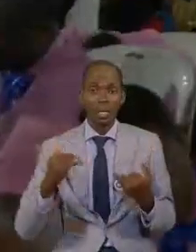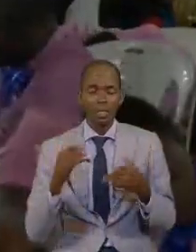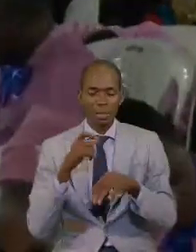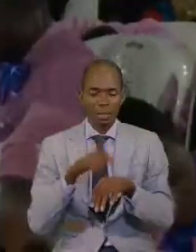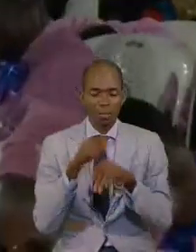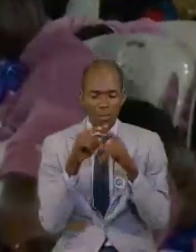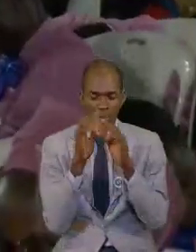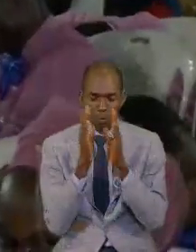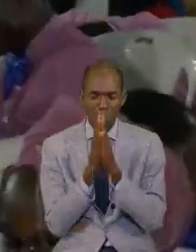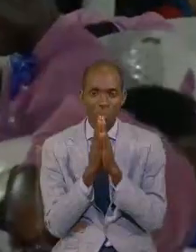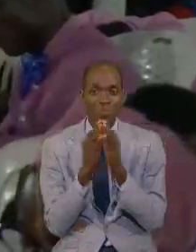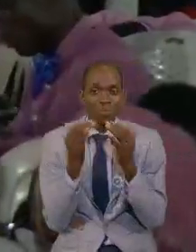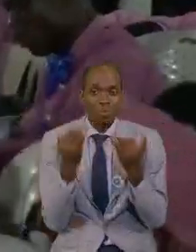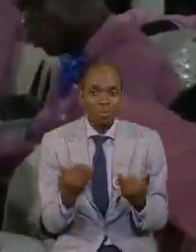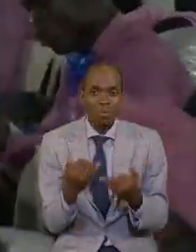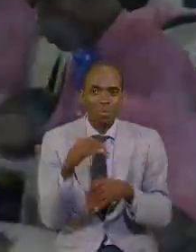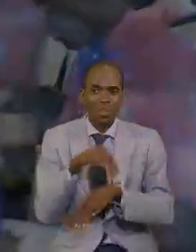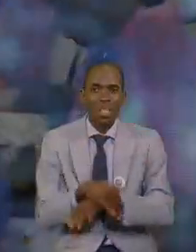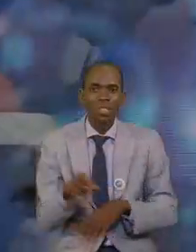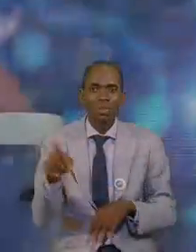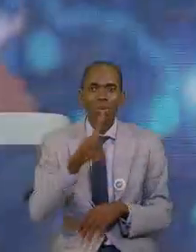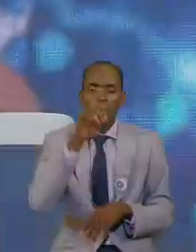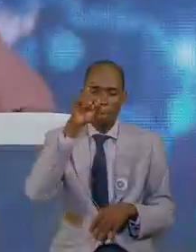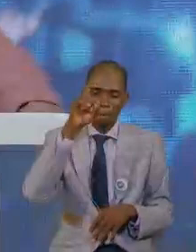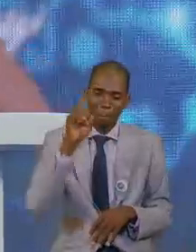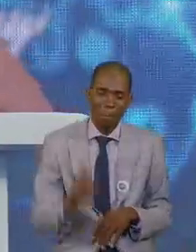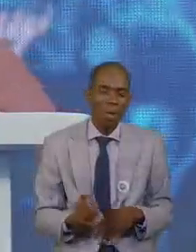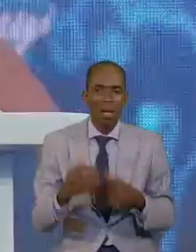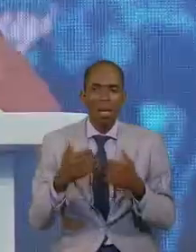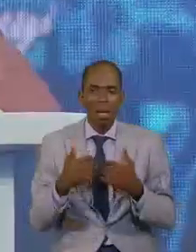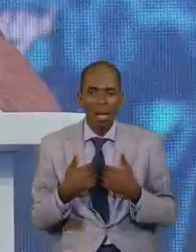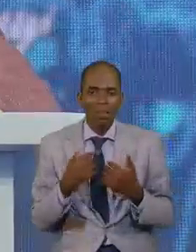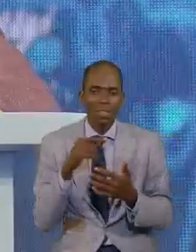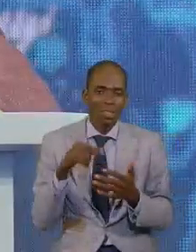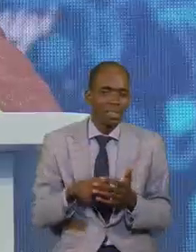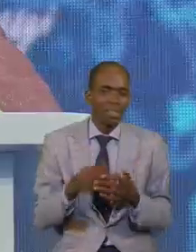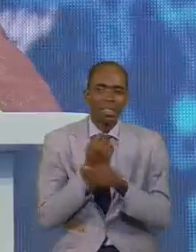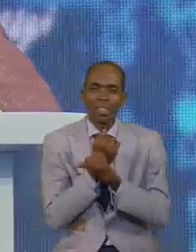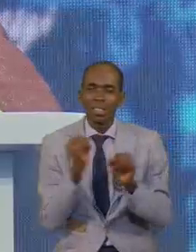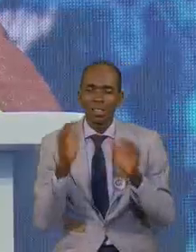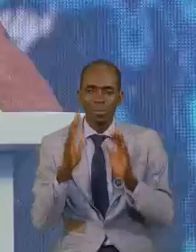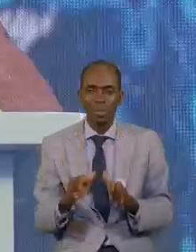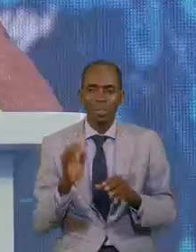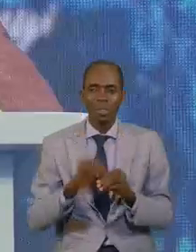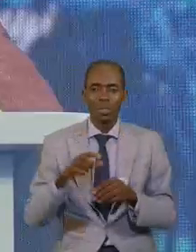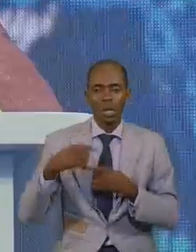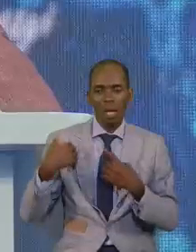Tonight, you must have this Savior in your heart, in your life.